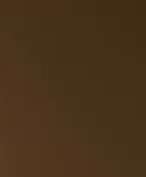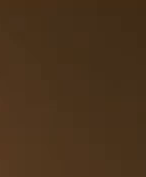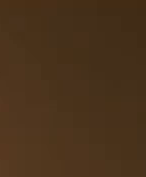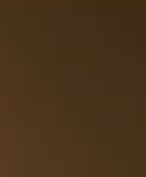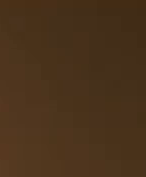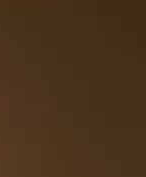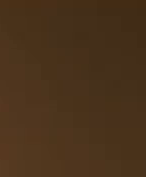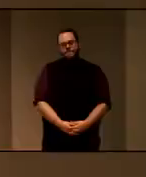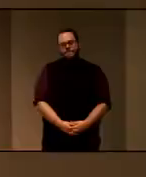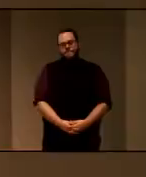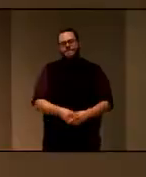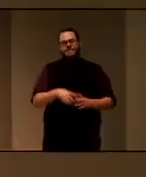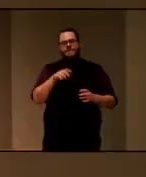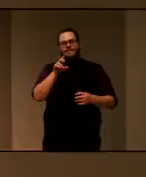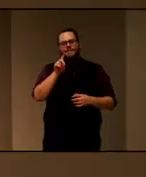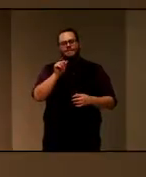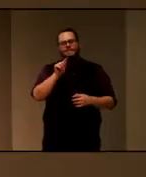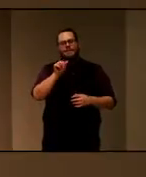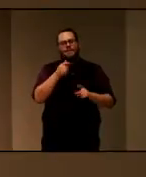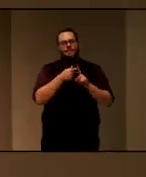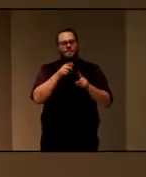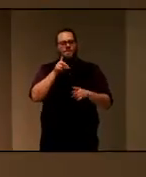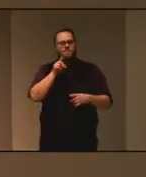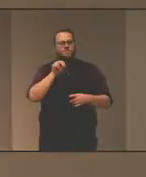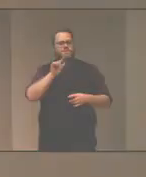So here's data from Douglas County.